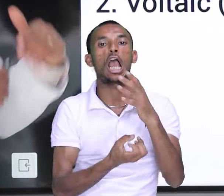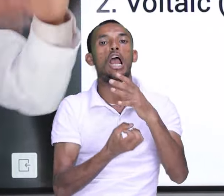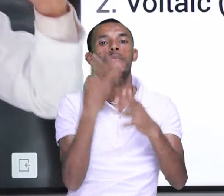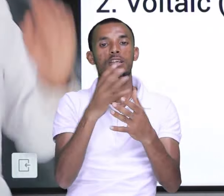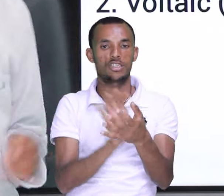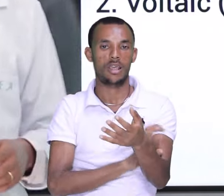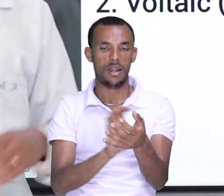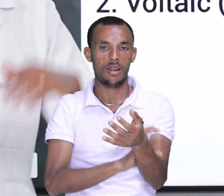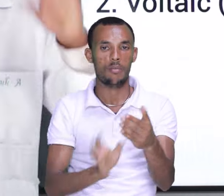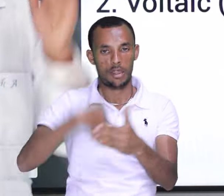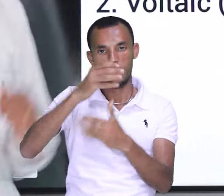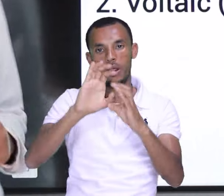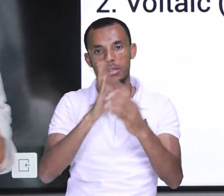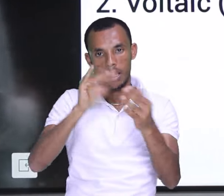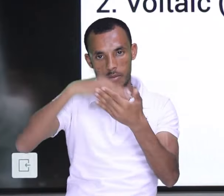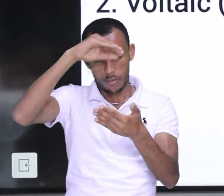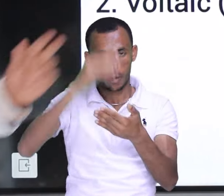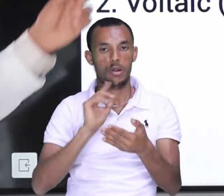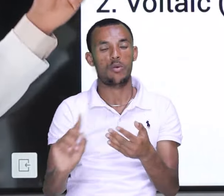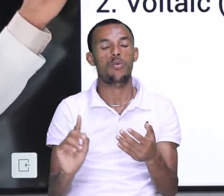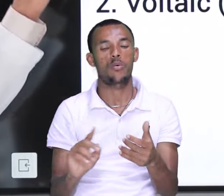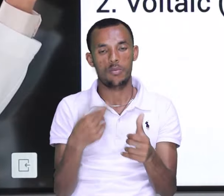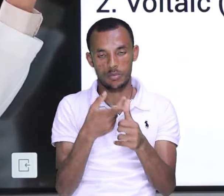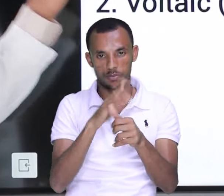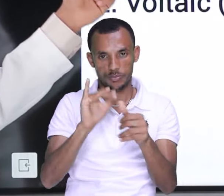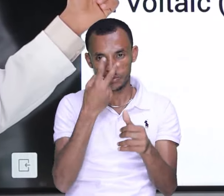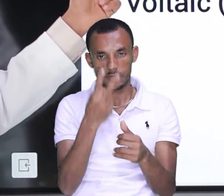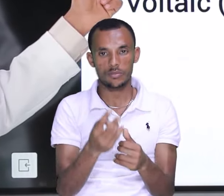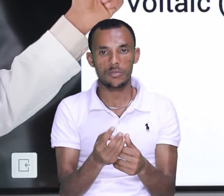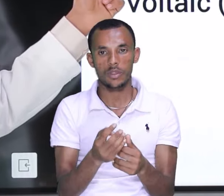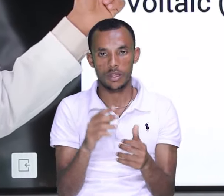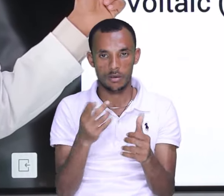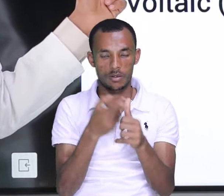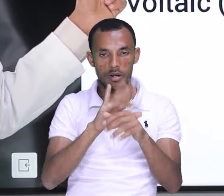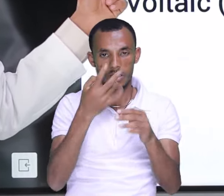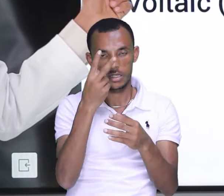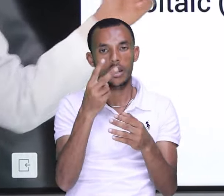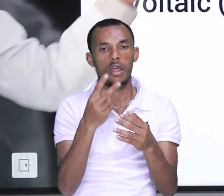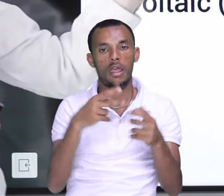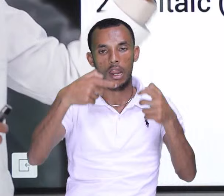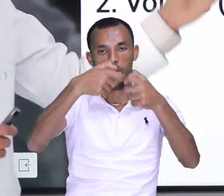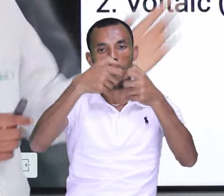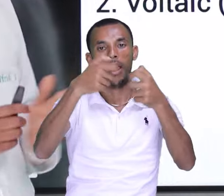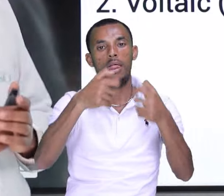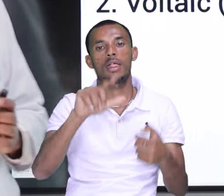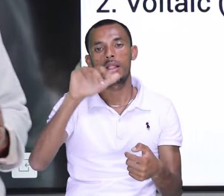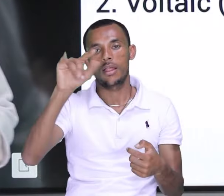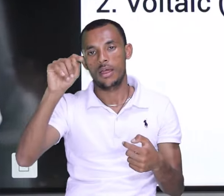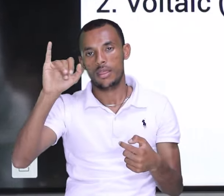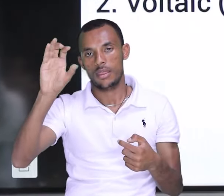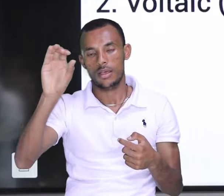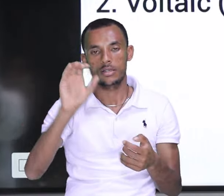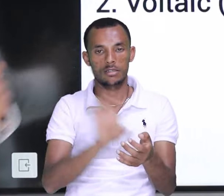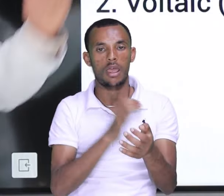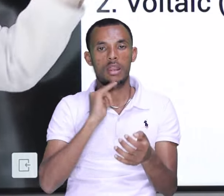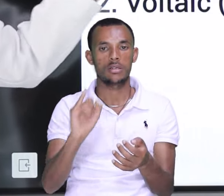galvanic cell discussed in next class or in the previous topic. This one is electrolytic cell. Electrolytic cell is